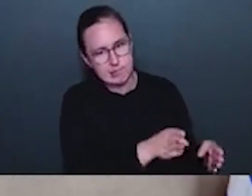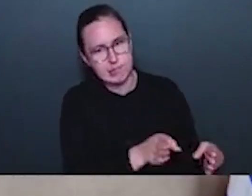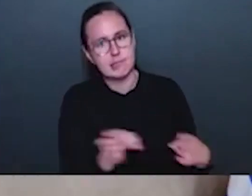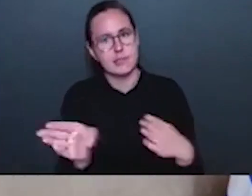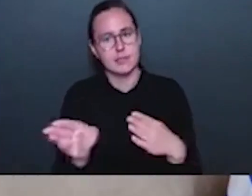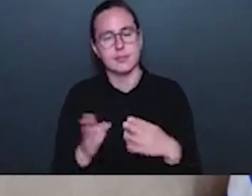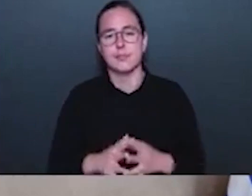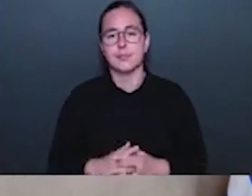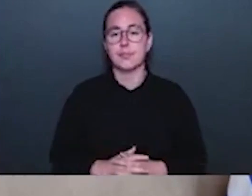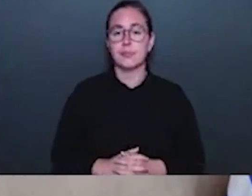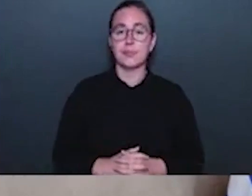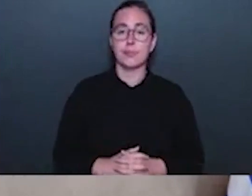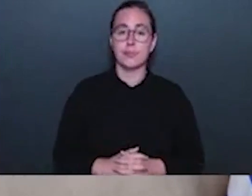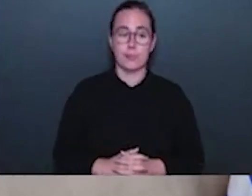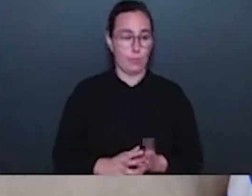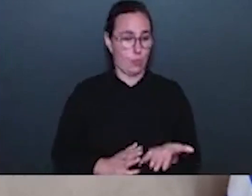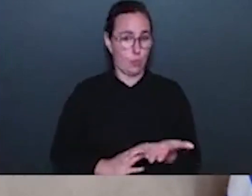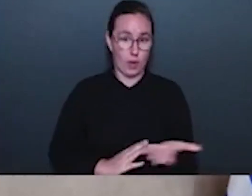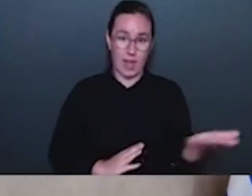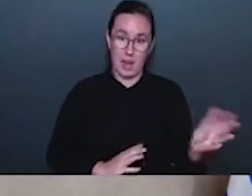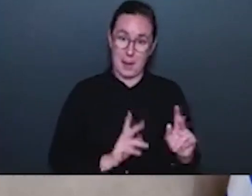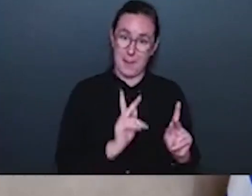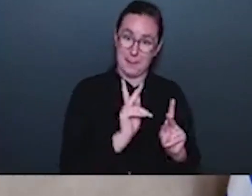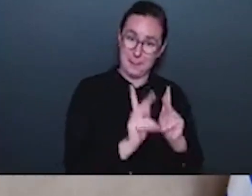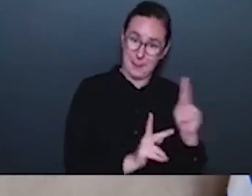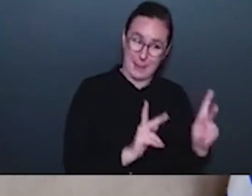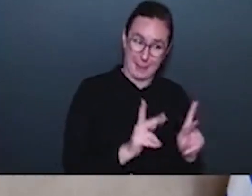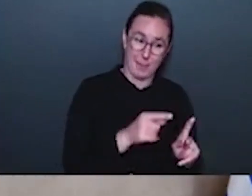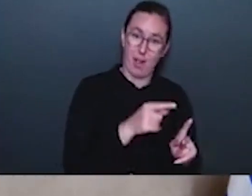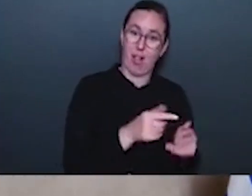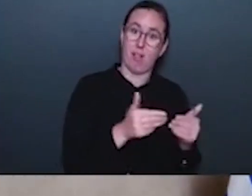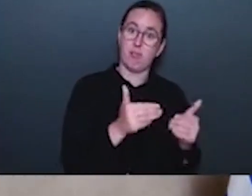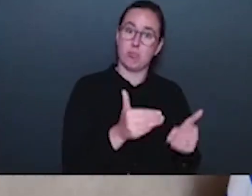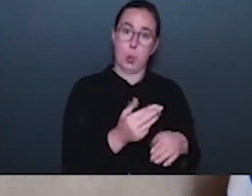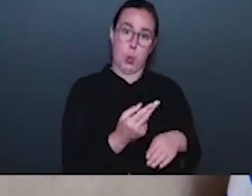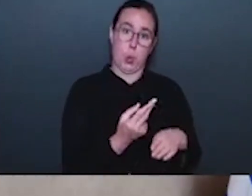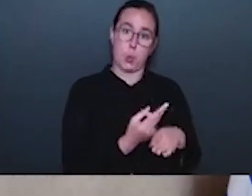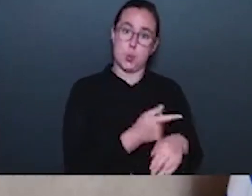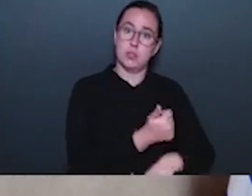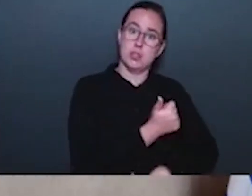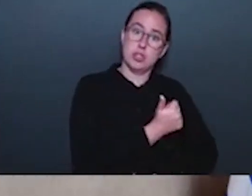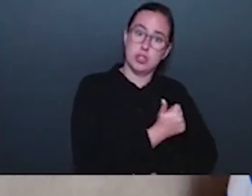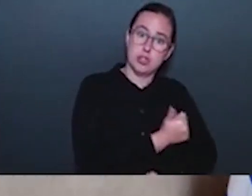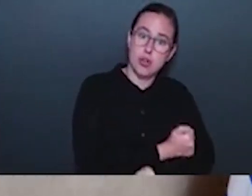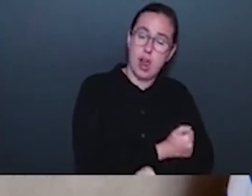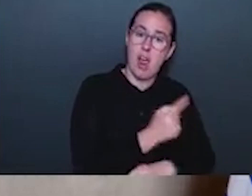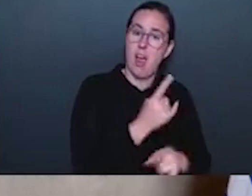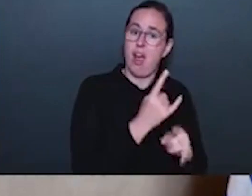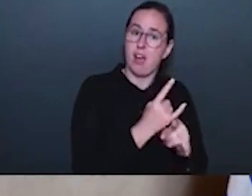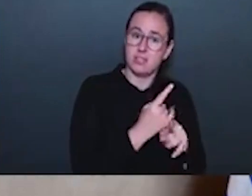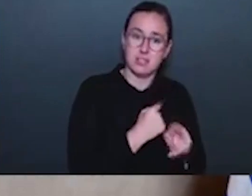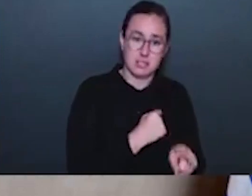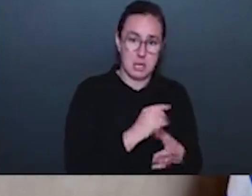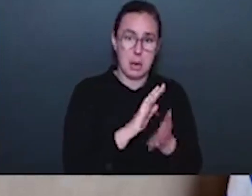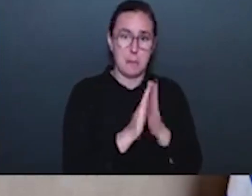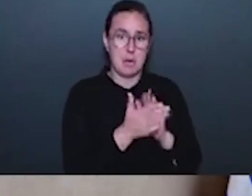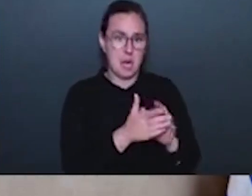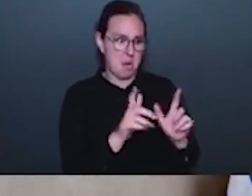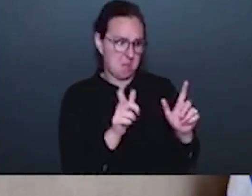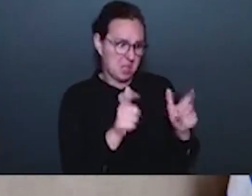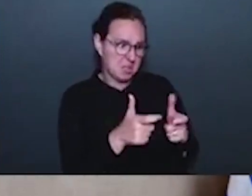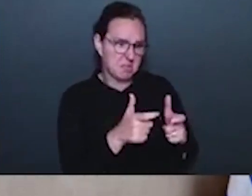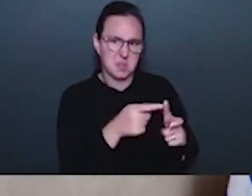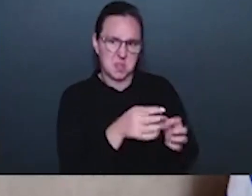absolutely sure, decrease the use of illegal drugs, and we've seen that, the impact of that across this province